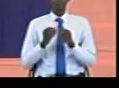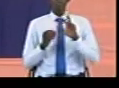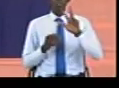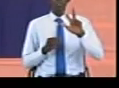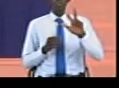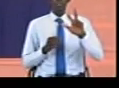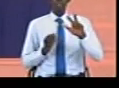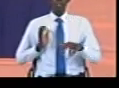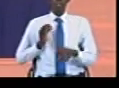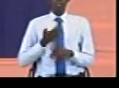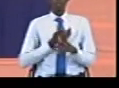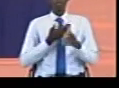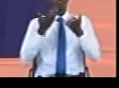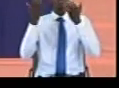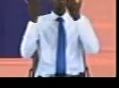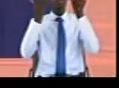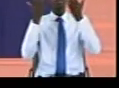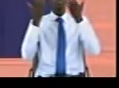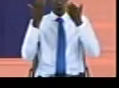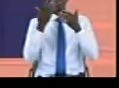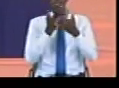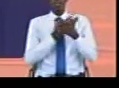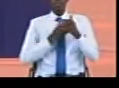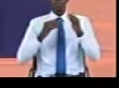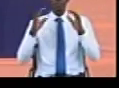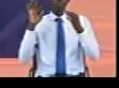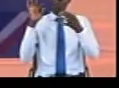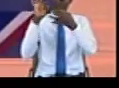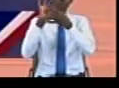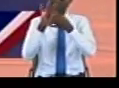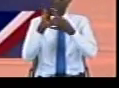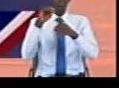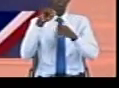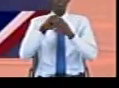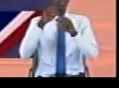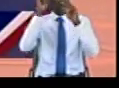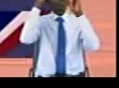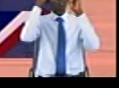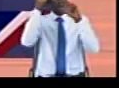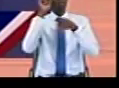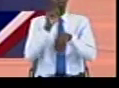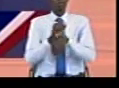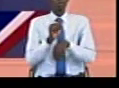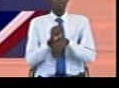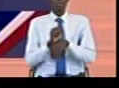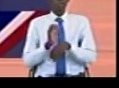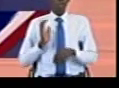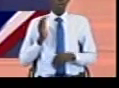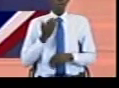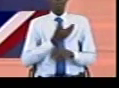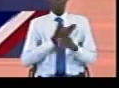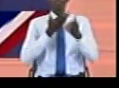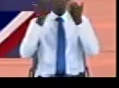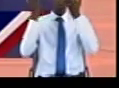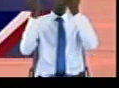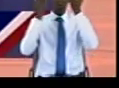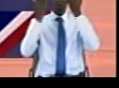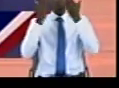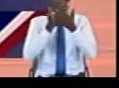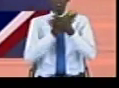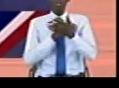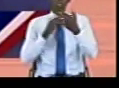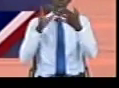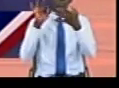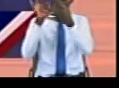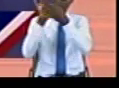our service and participation in his work. Our service and